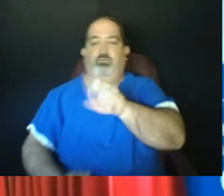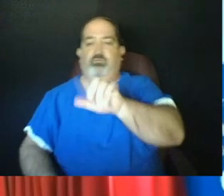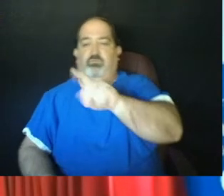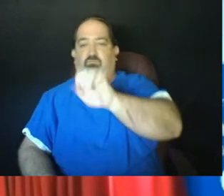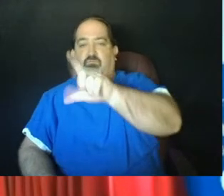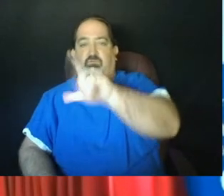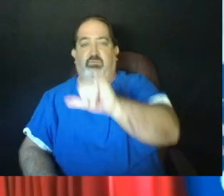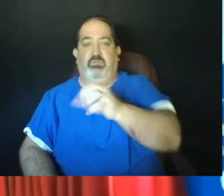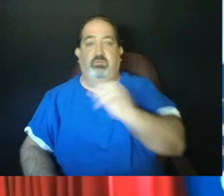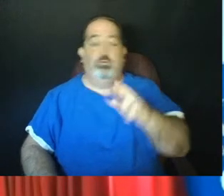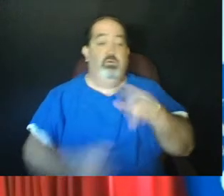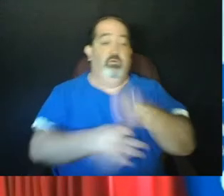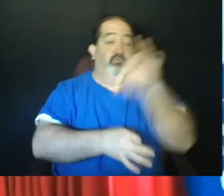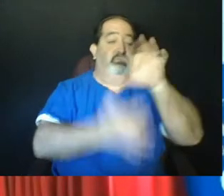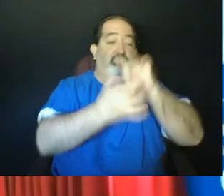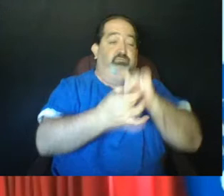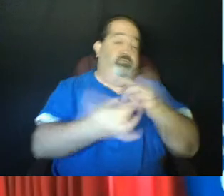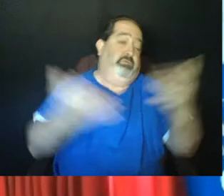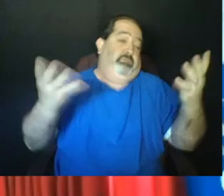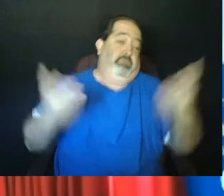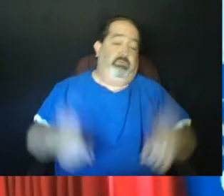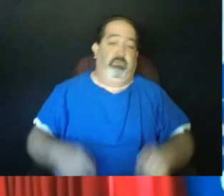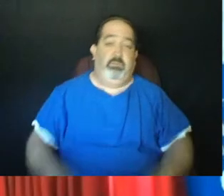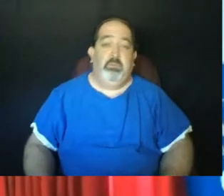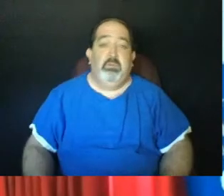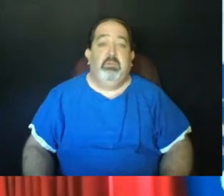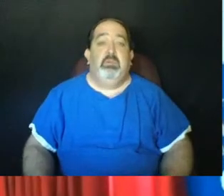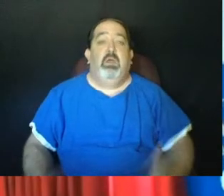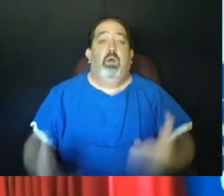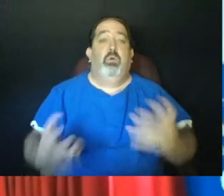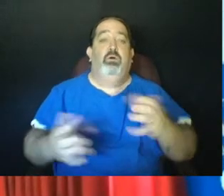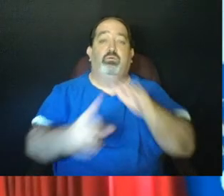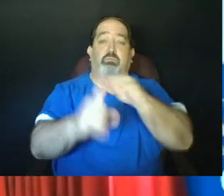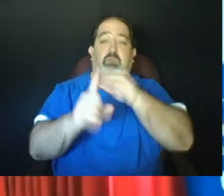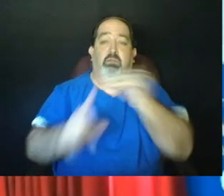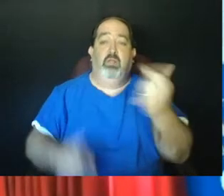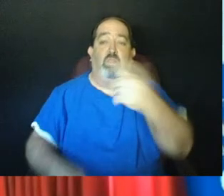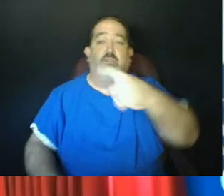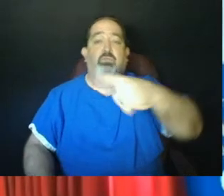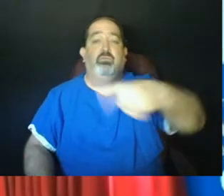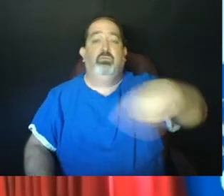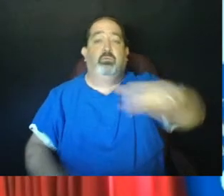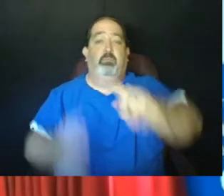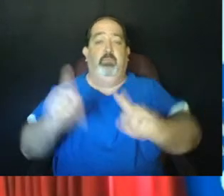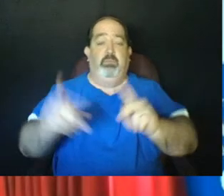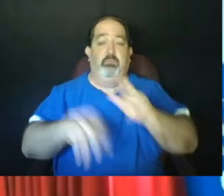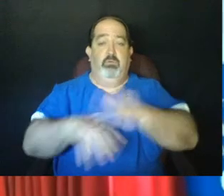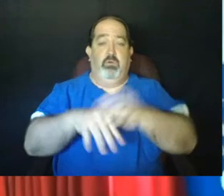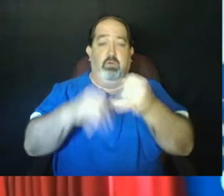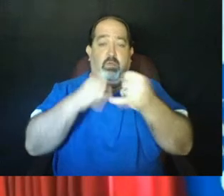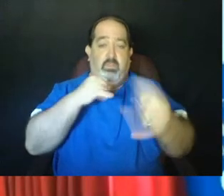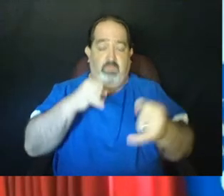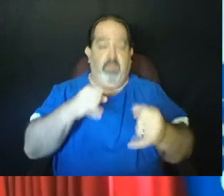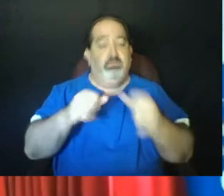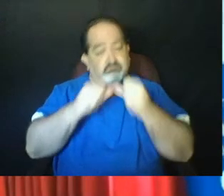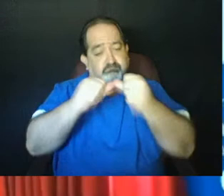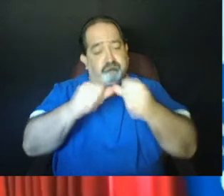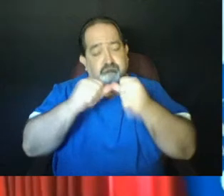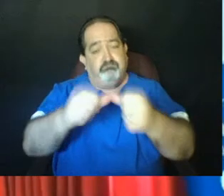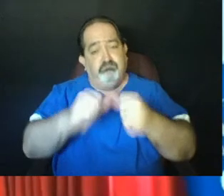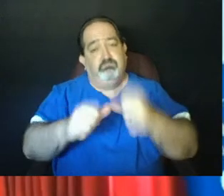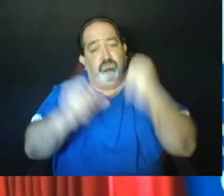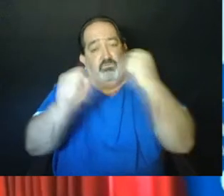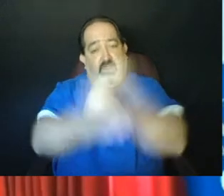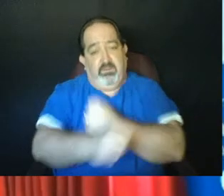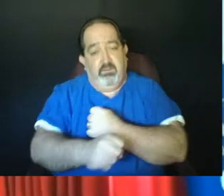or spiritually, as the case may be, I would like to remind all the people who are online fighting the good fights, remember